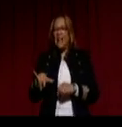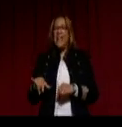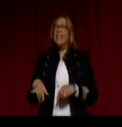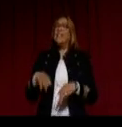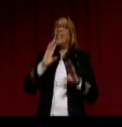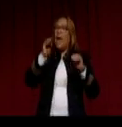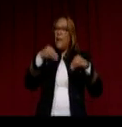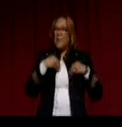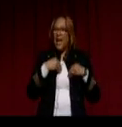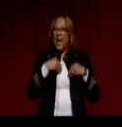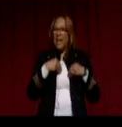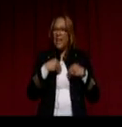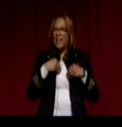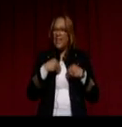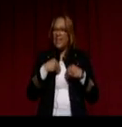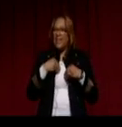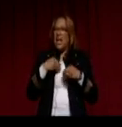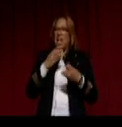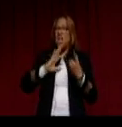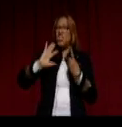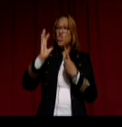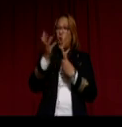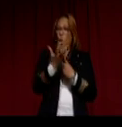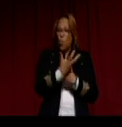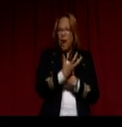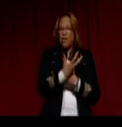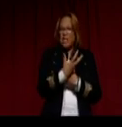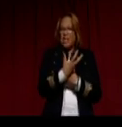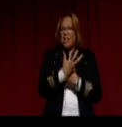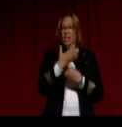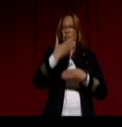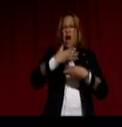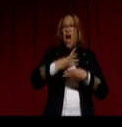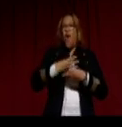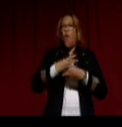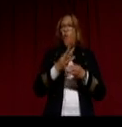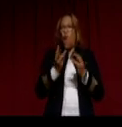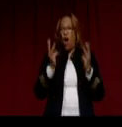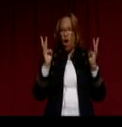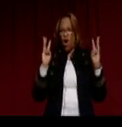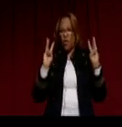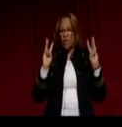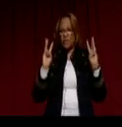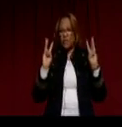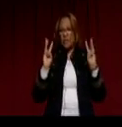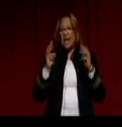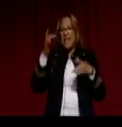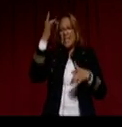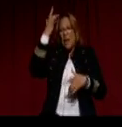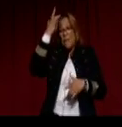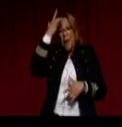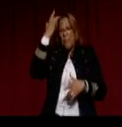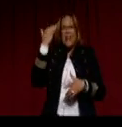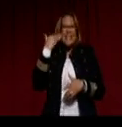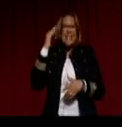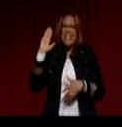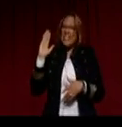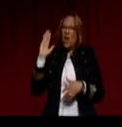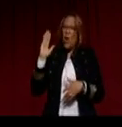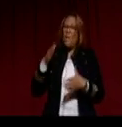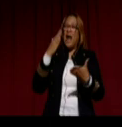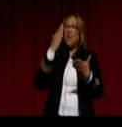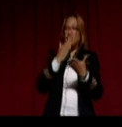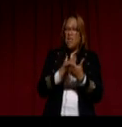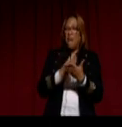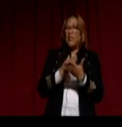Athens. Athens had surrounded itself by a wall. The pandemic didn't know anything about stopping